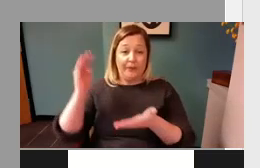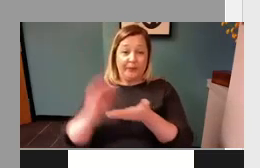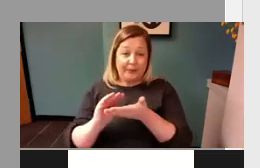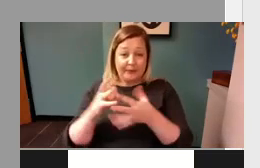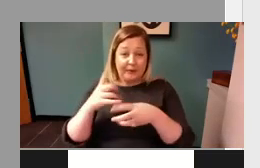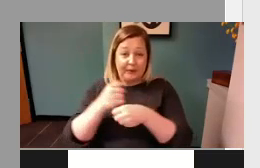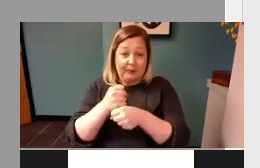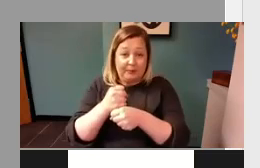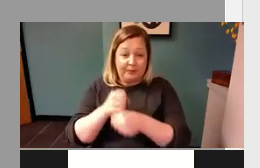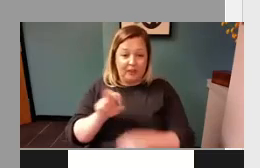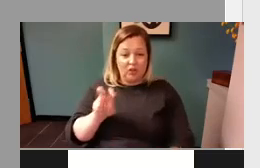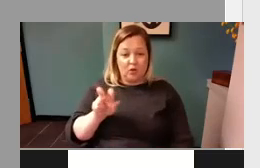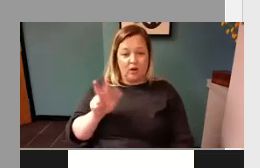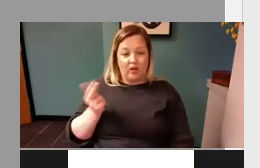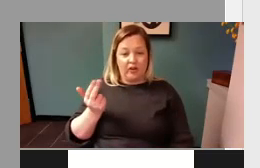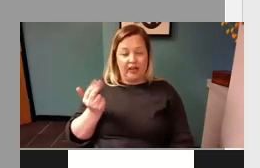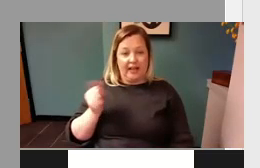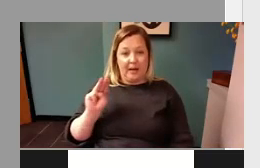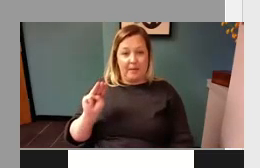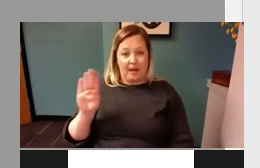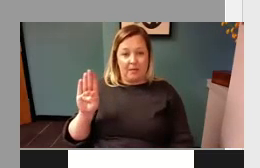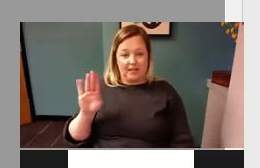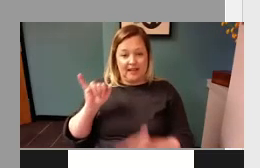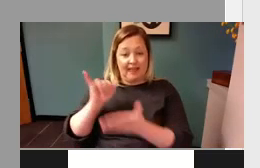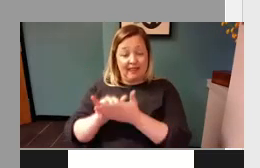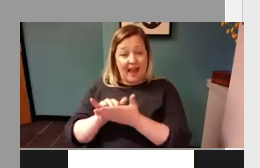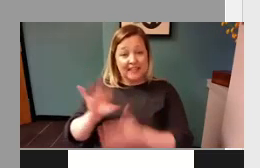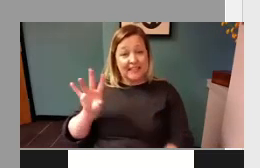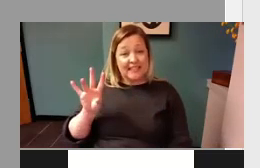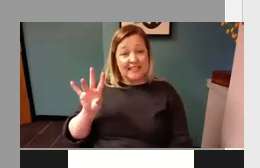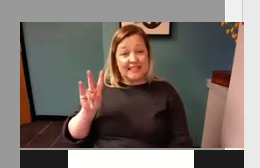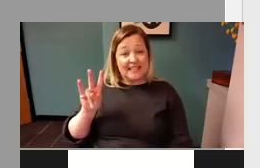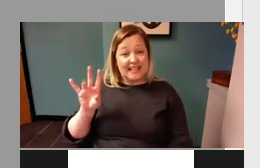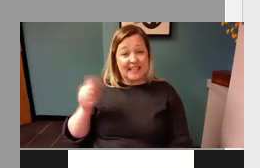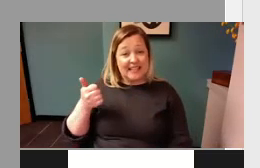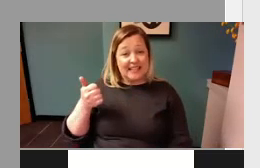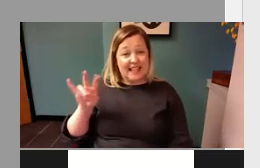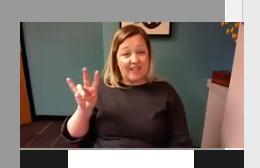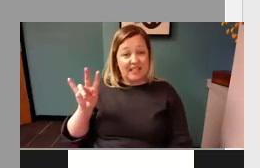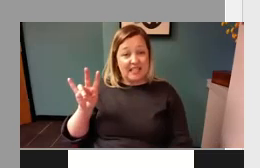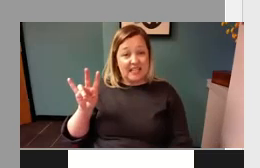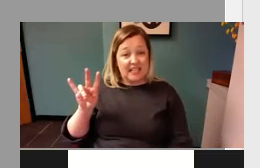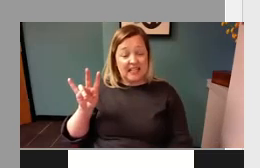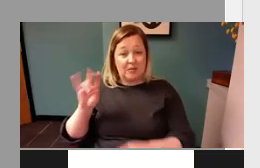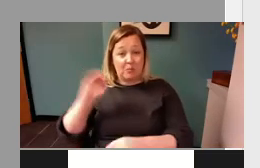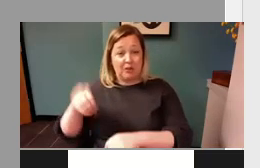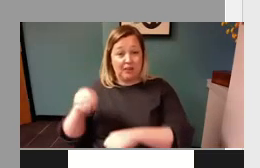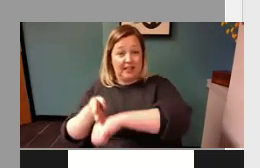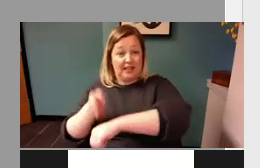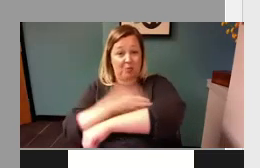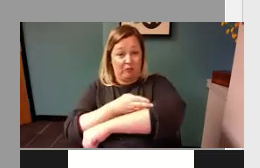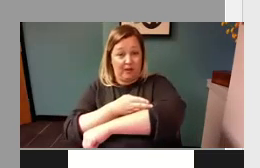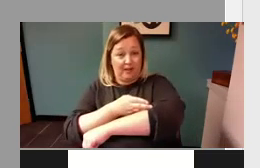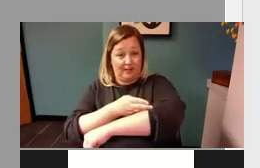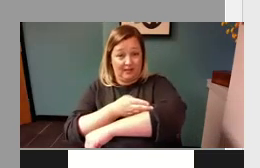a 17% improvement over our original raw bit representation, right? Okay.